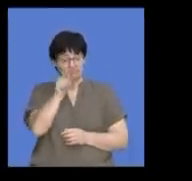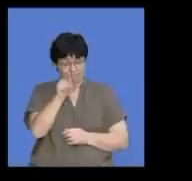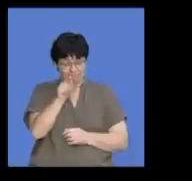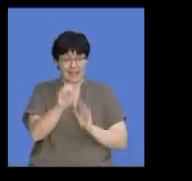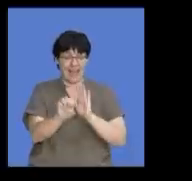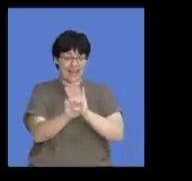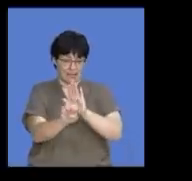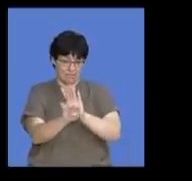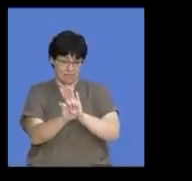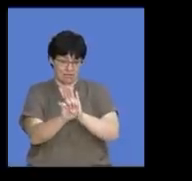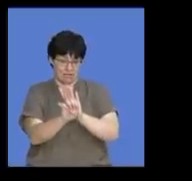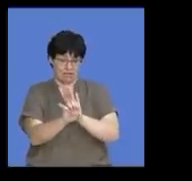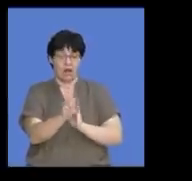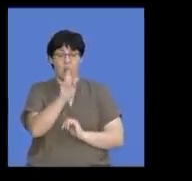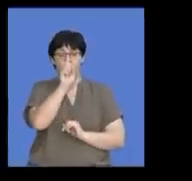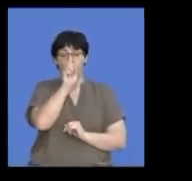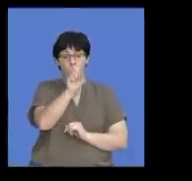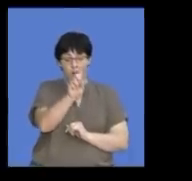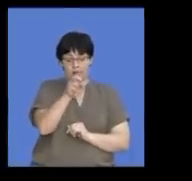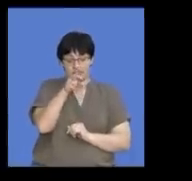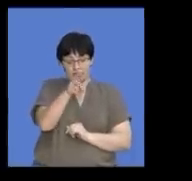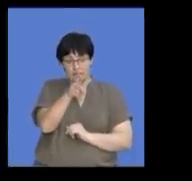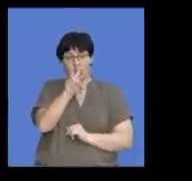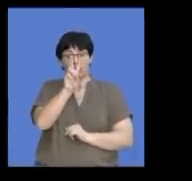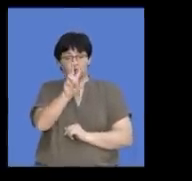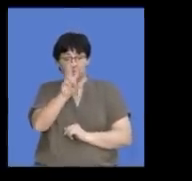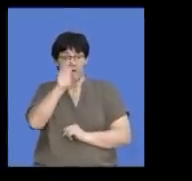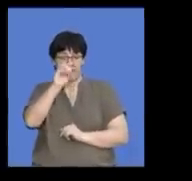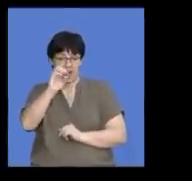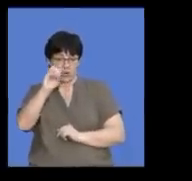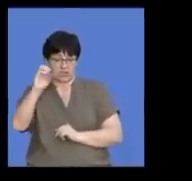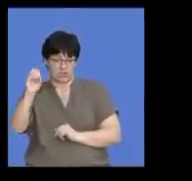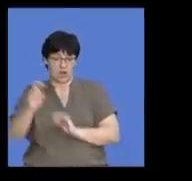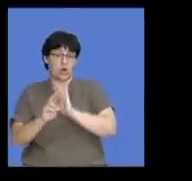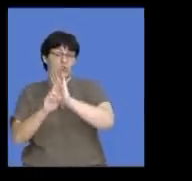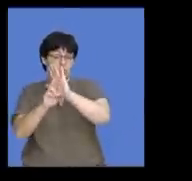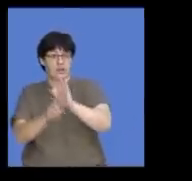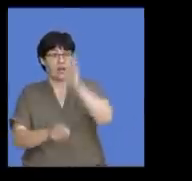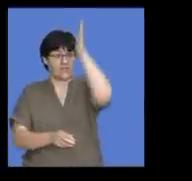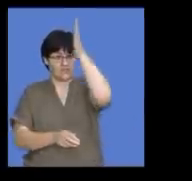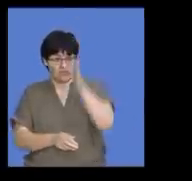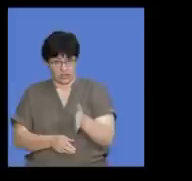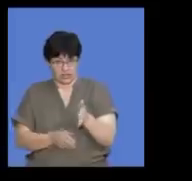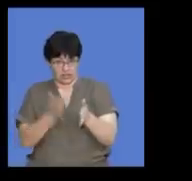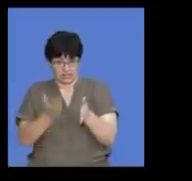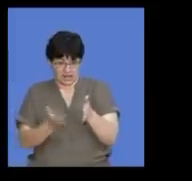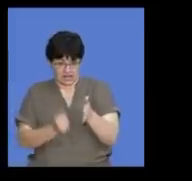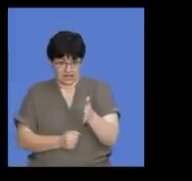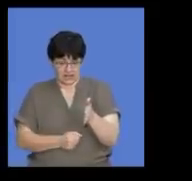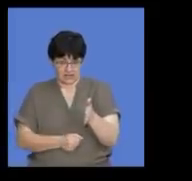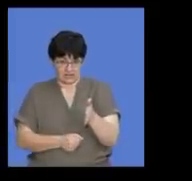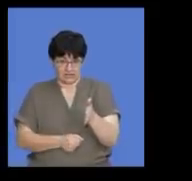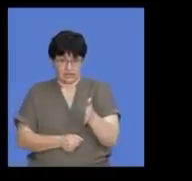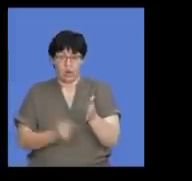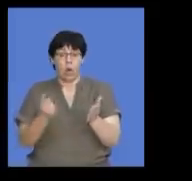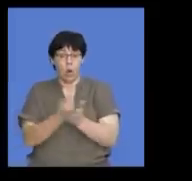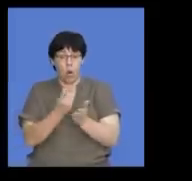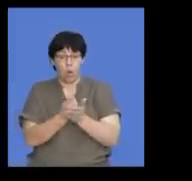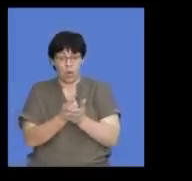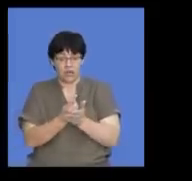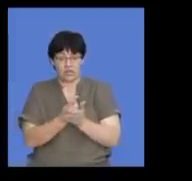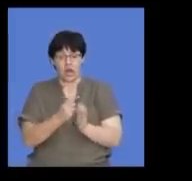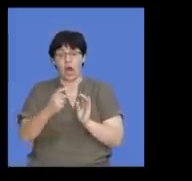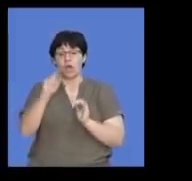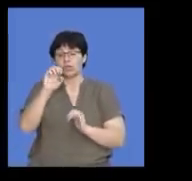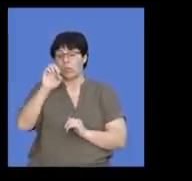particular example, 1 is to 2000 represents my vertical scale. And always your